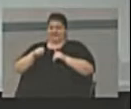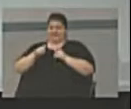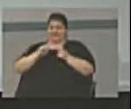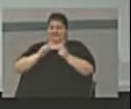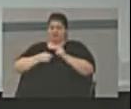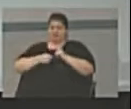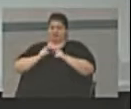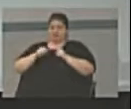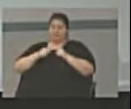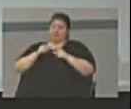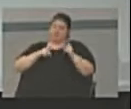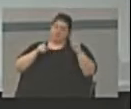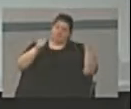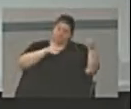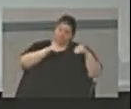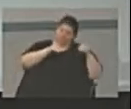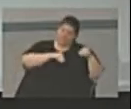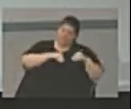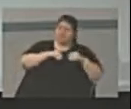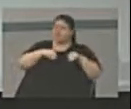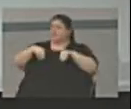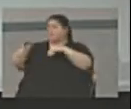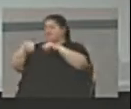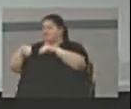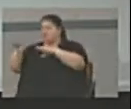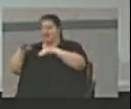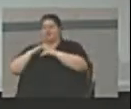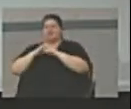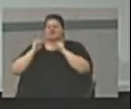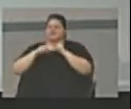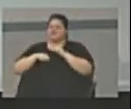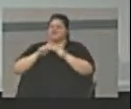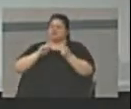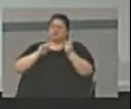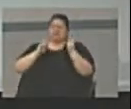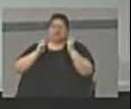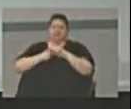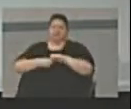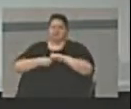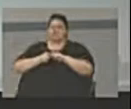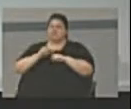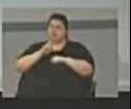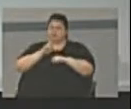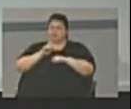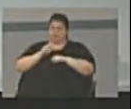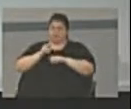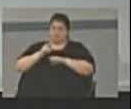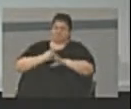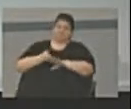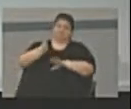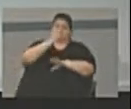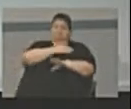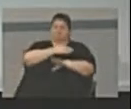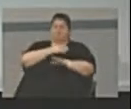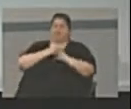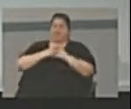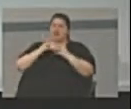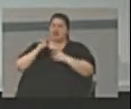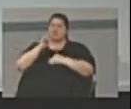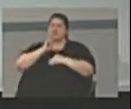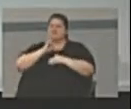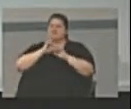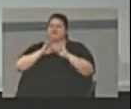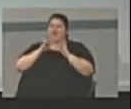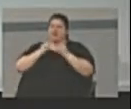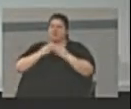The focus of the 2002 plan was really to create state housing, a lot of single-family detached housing, and